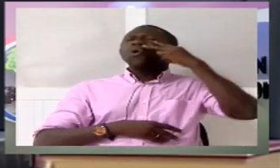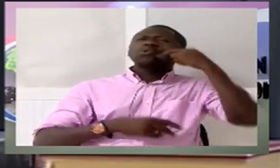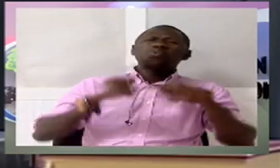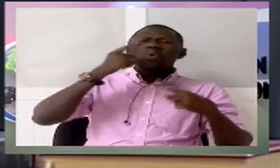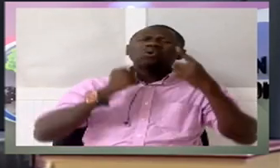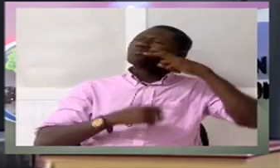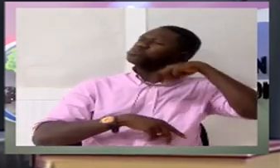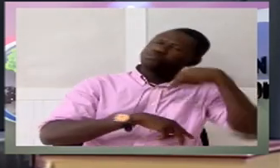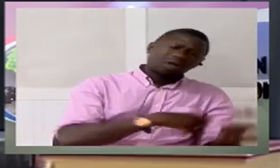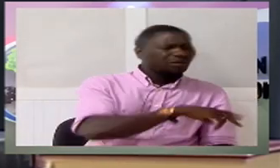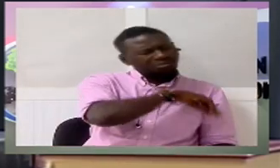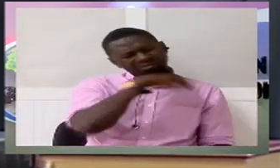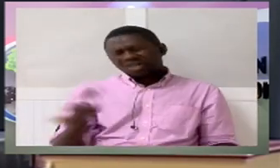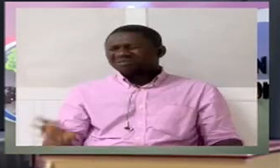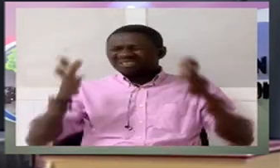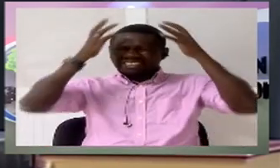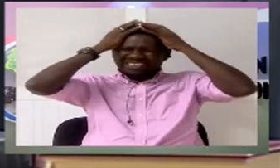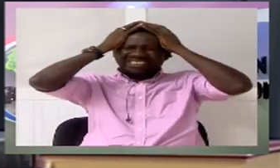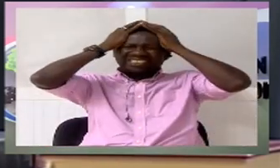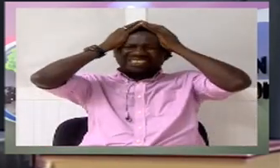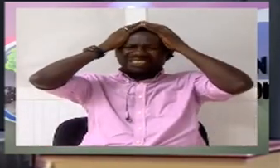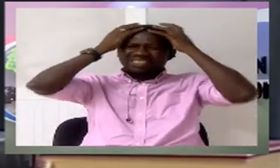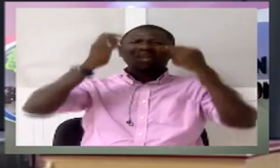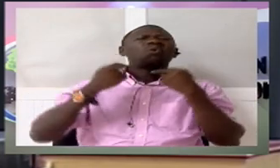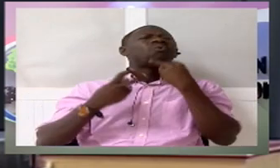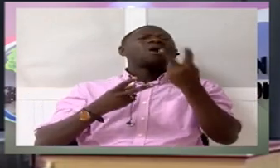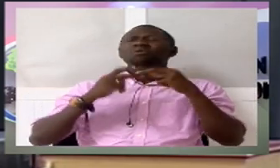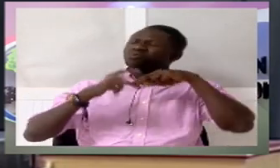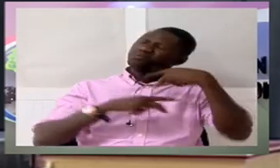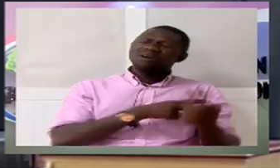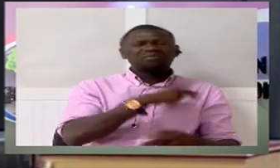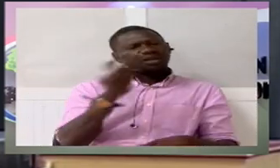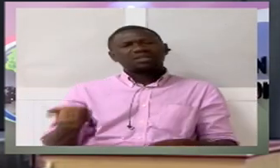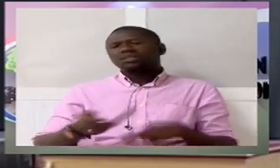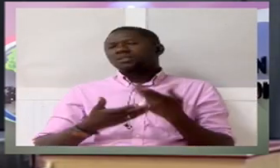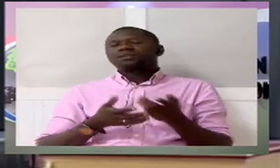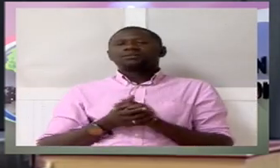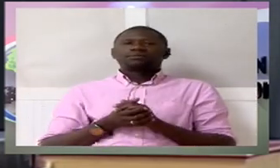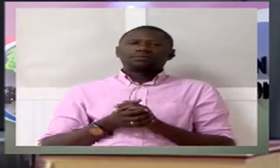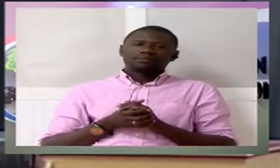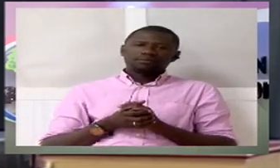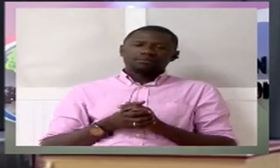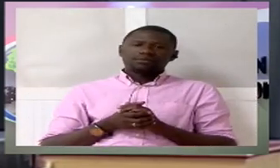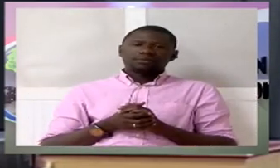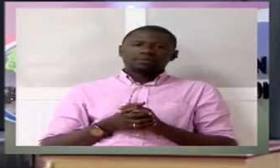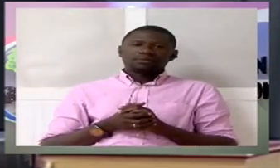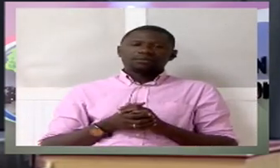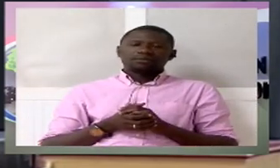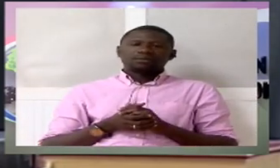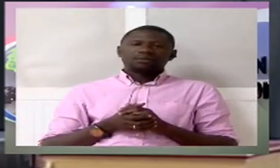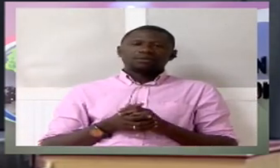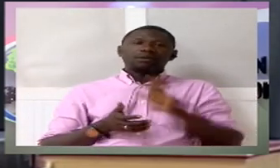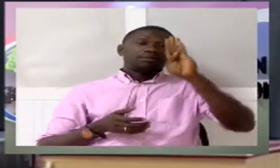He was shouting up to the point of holding his head. Baba la sister men na besiloka akonye ko